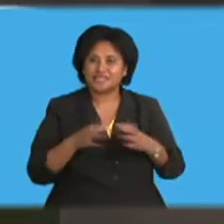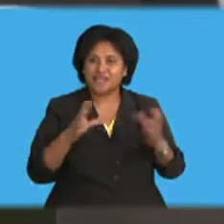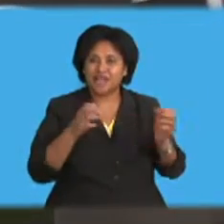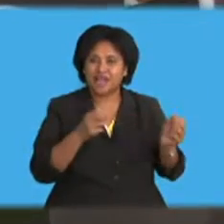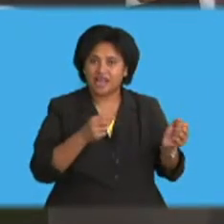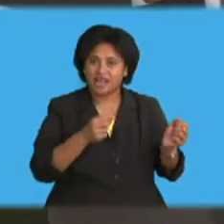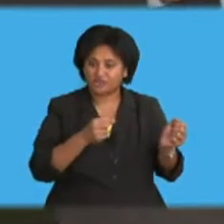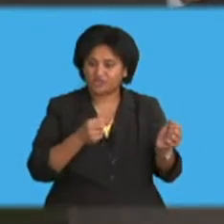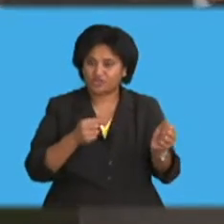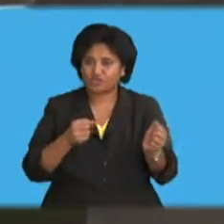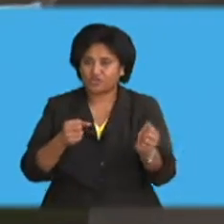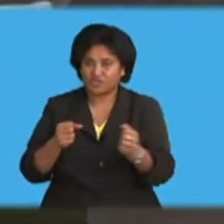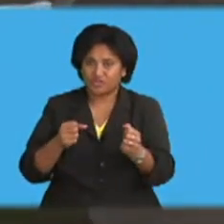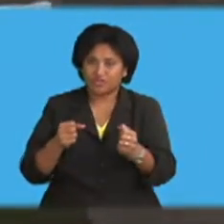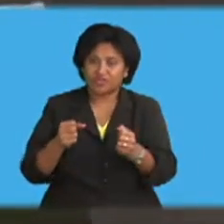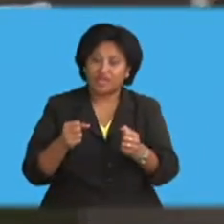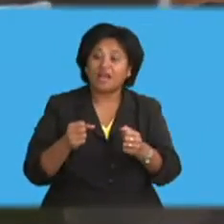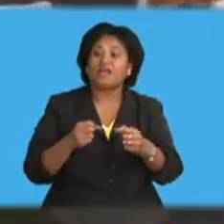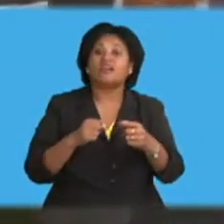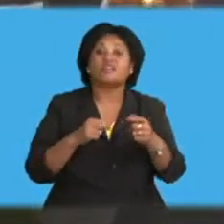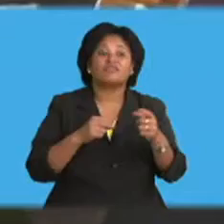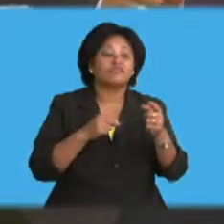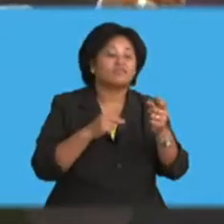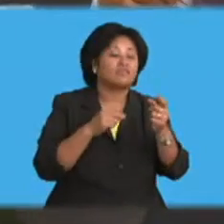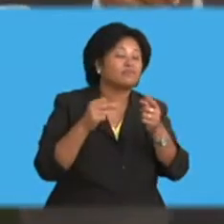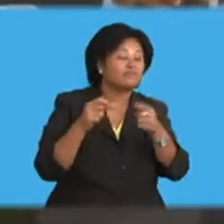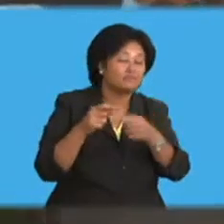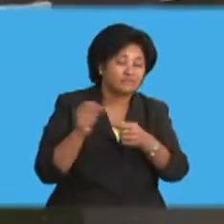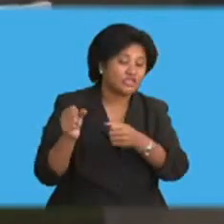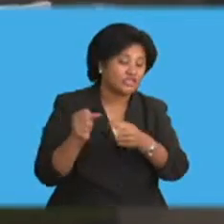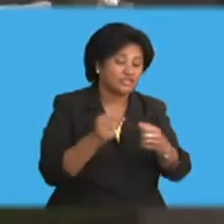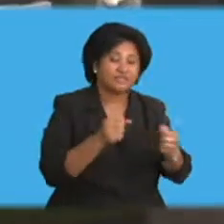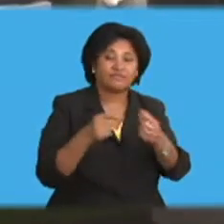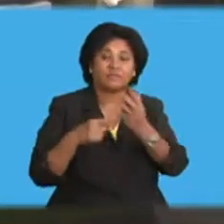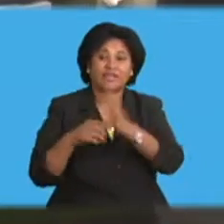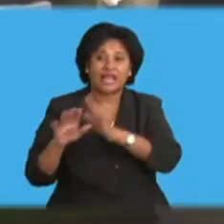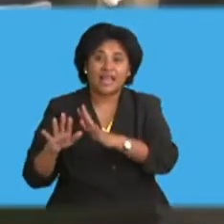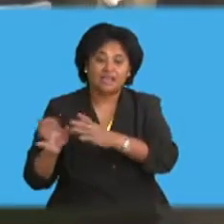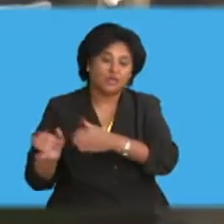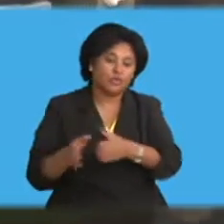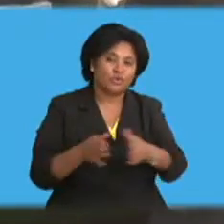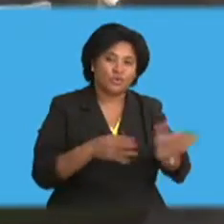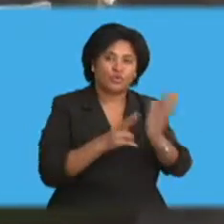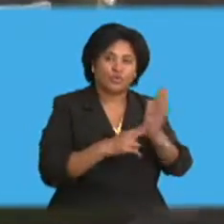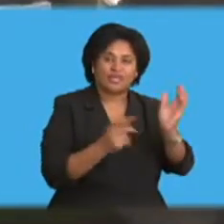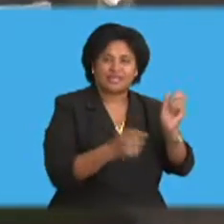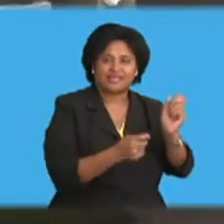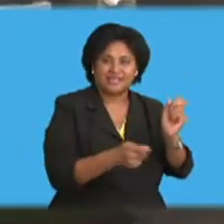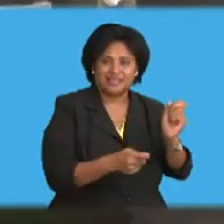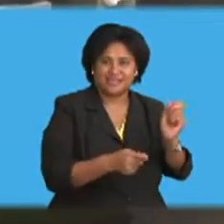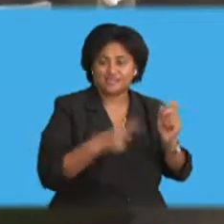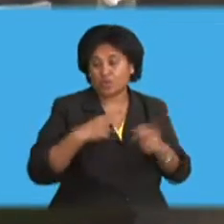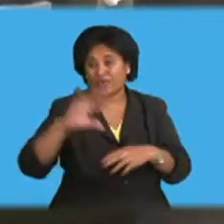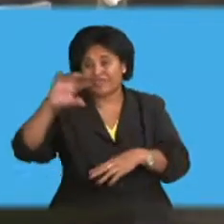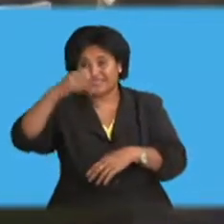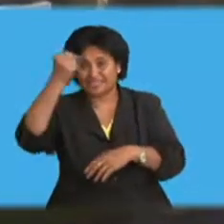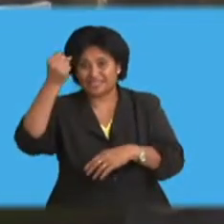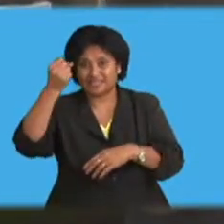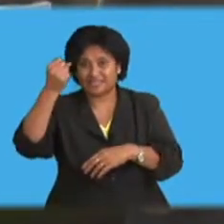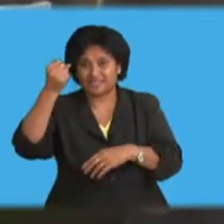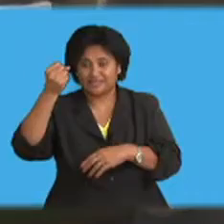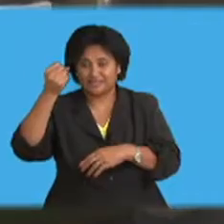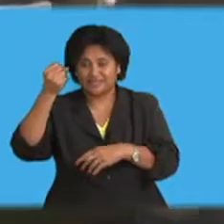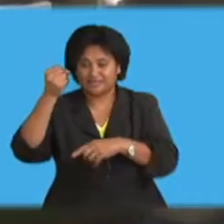not from Teleu but to Naitasiri. And this figure, Madam Speaker, is because we have succeeded with